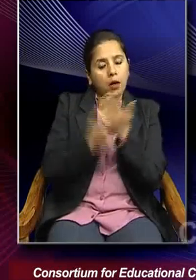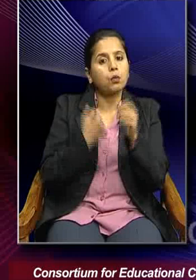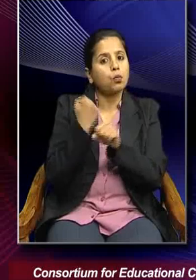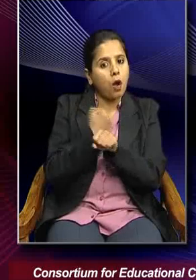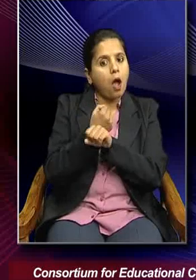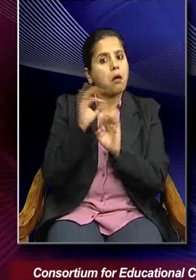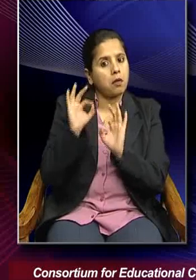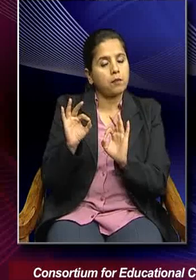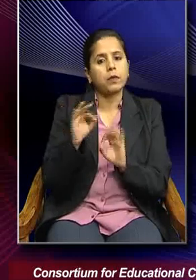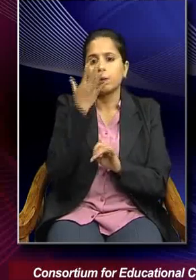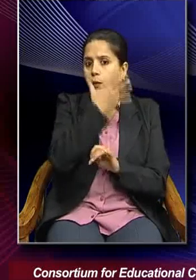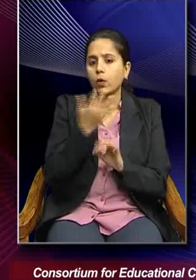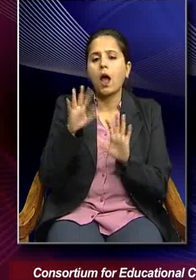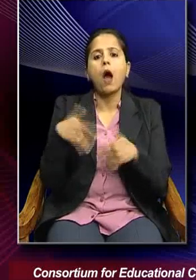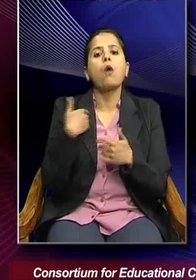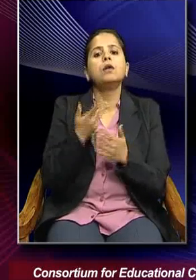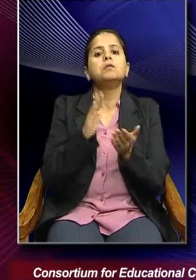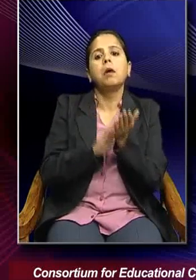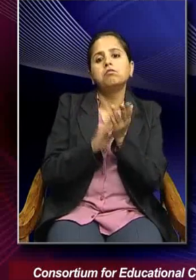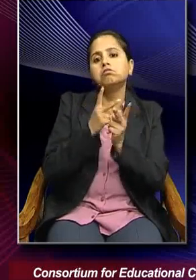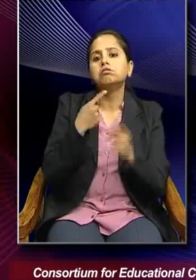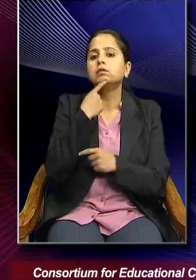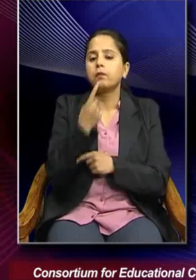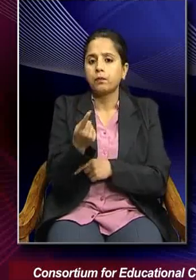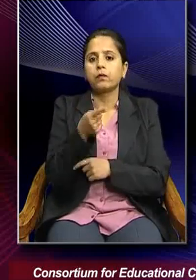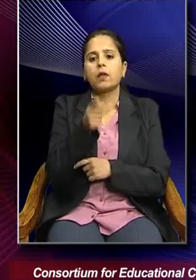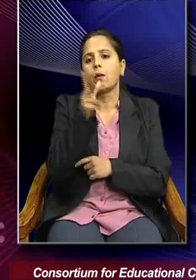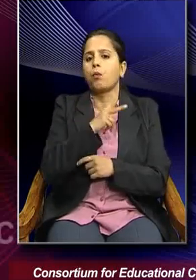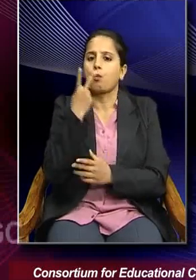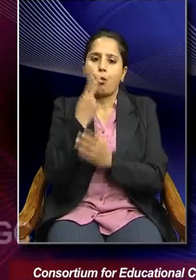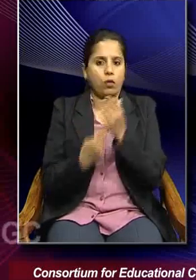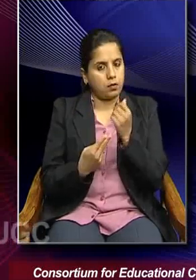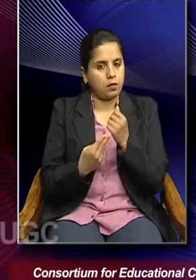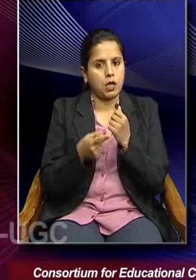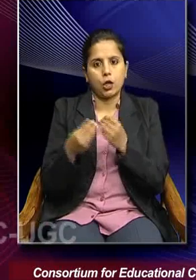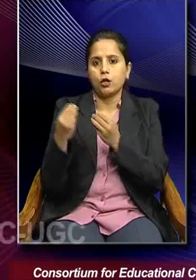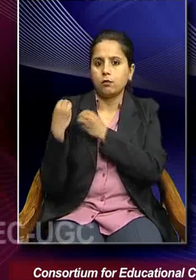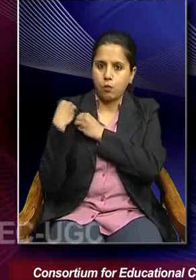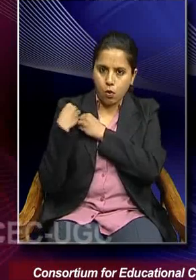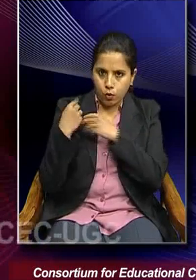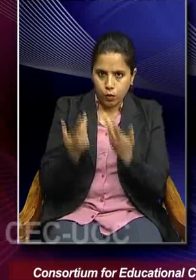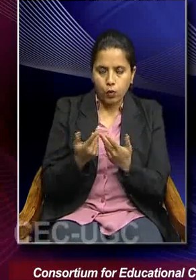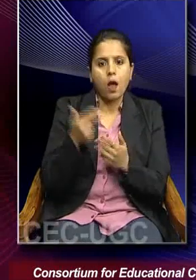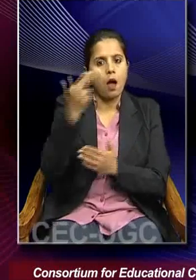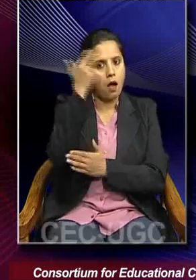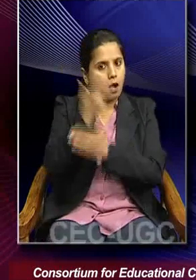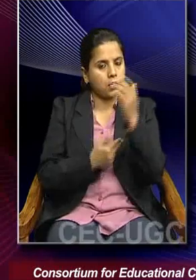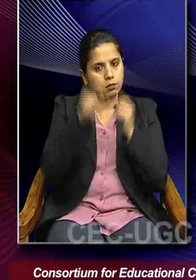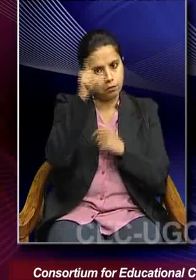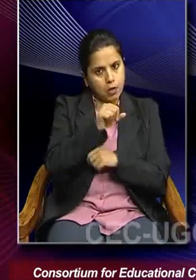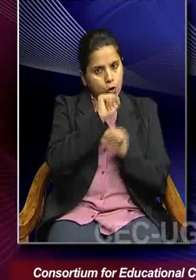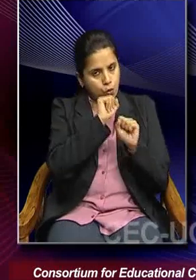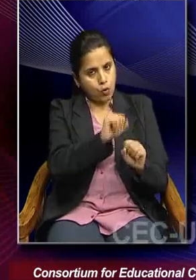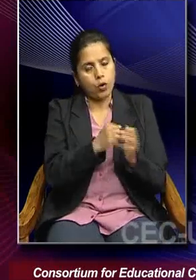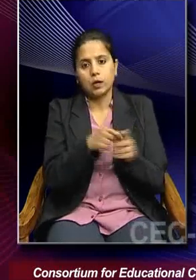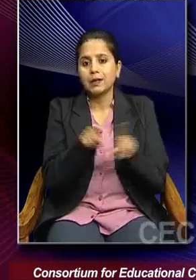and beauty. So it tells us both the responsibility of an artist and also